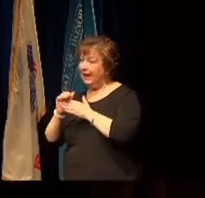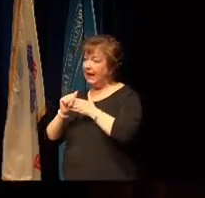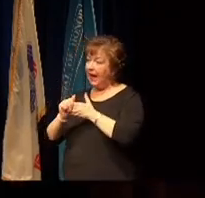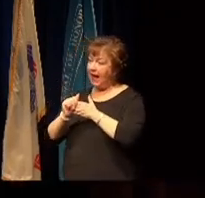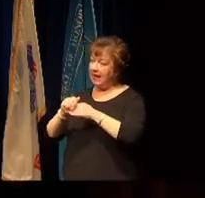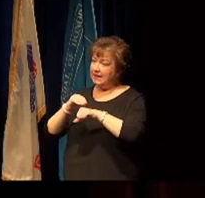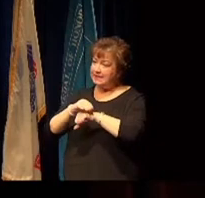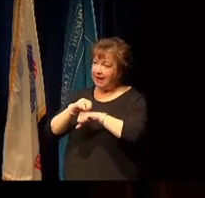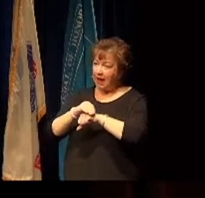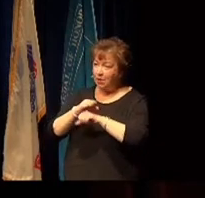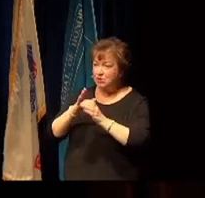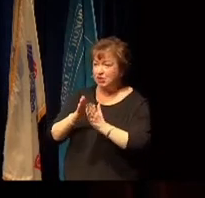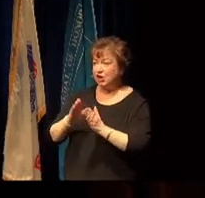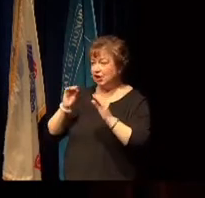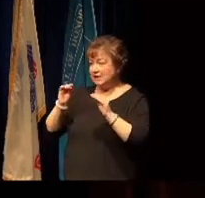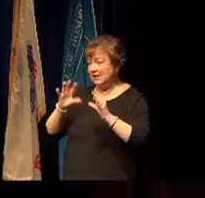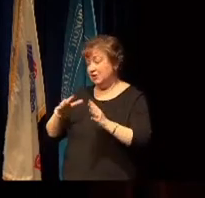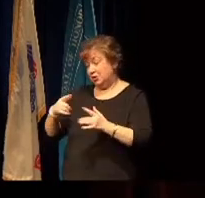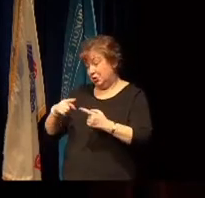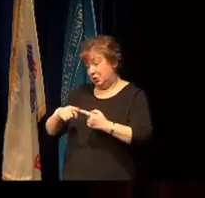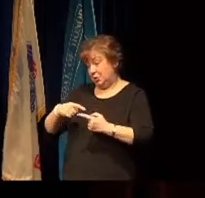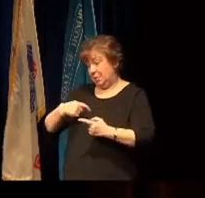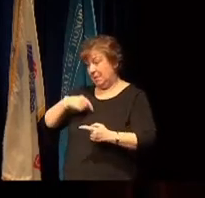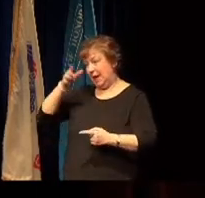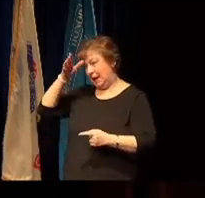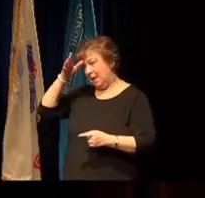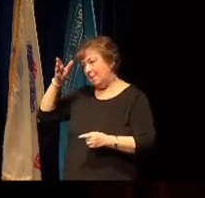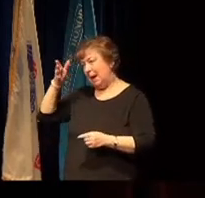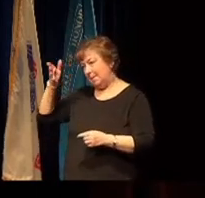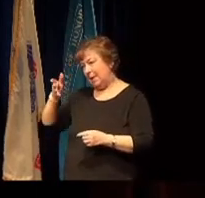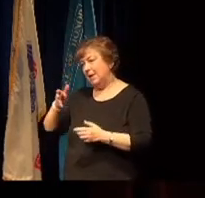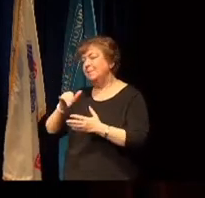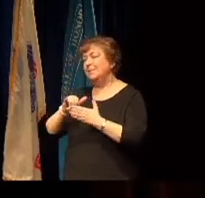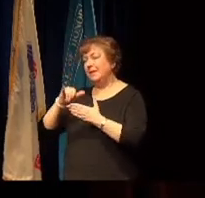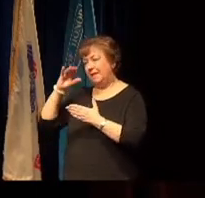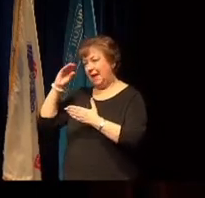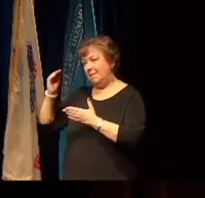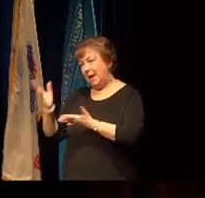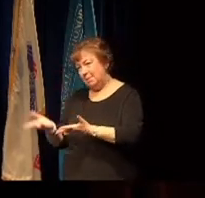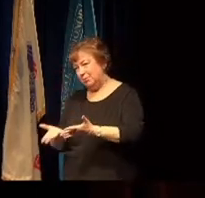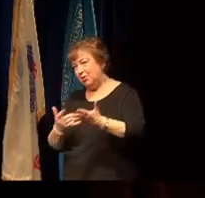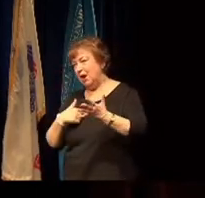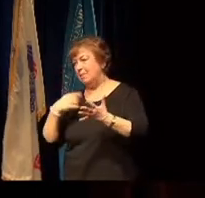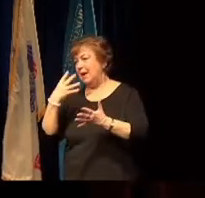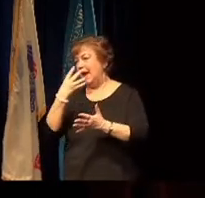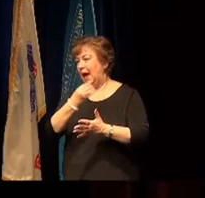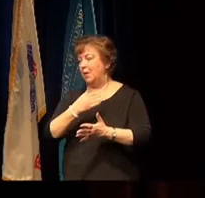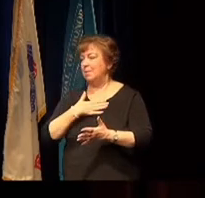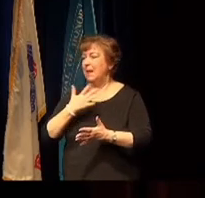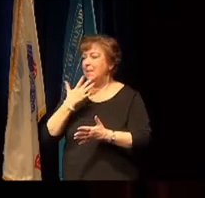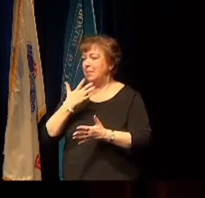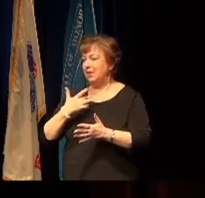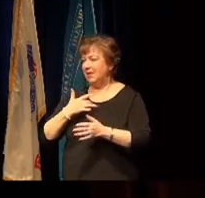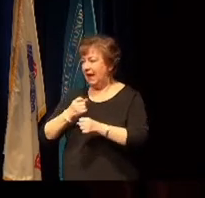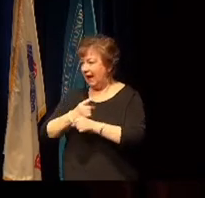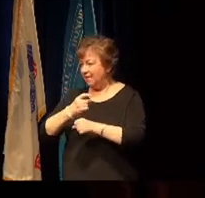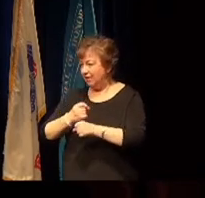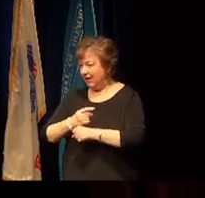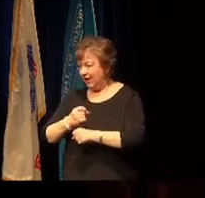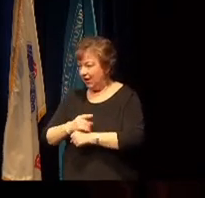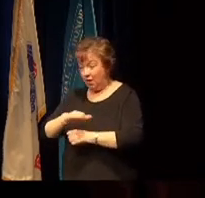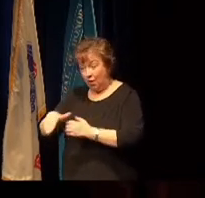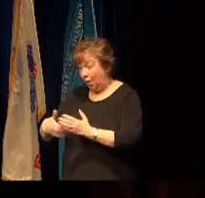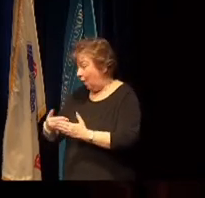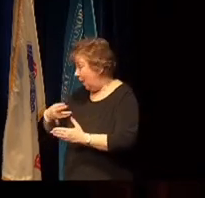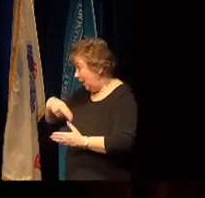teacher. But I know him as Papa. I know him as the man who would take me out for my birthday every year and take every single one of us out for their birthdays every